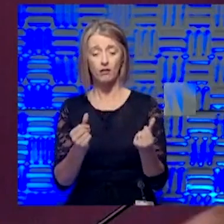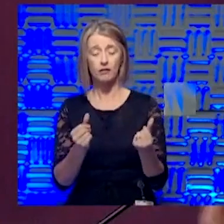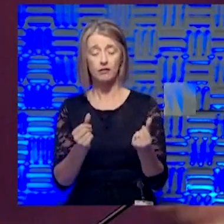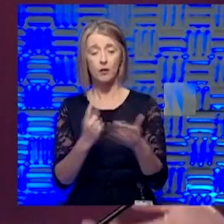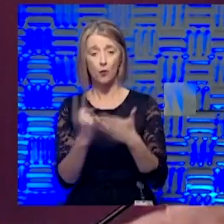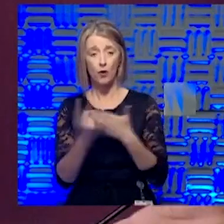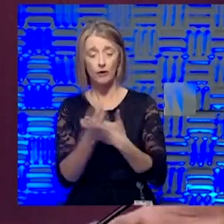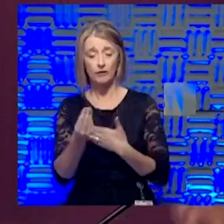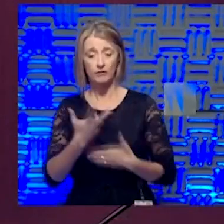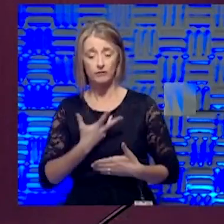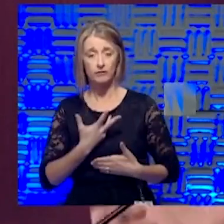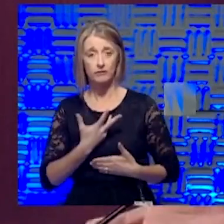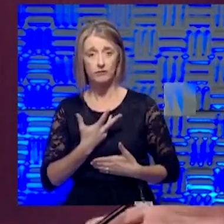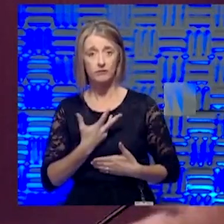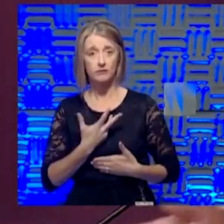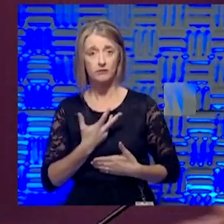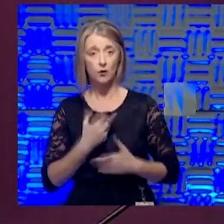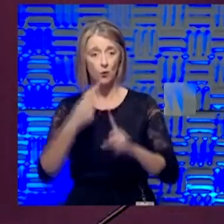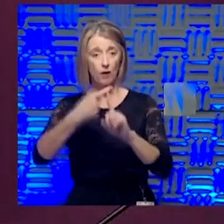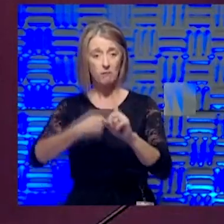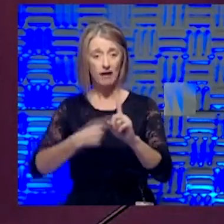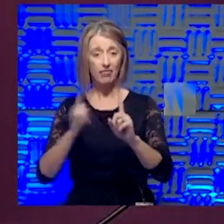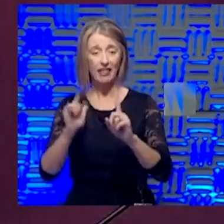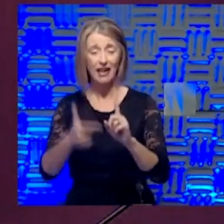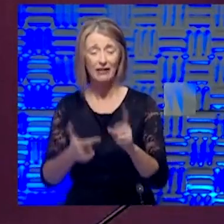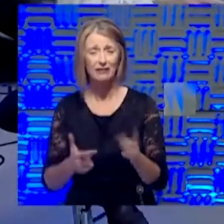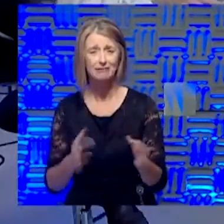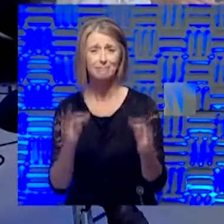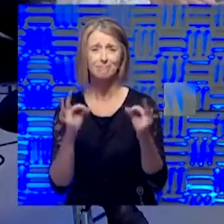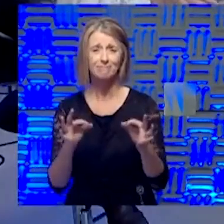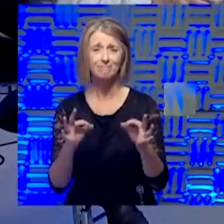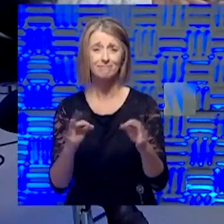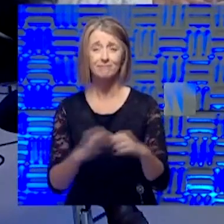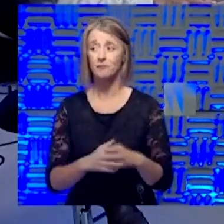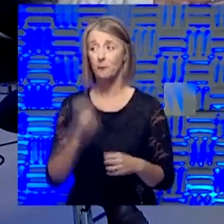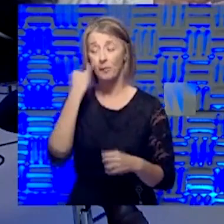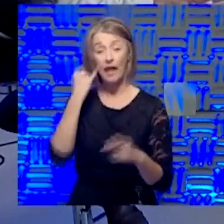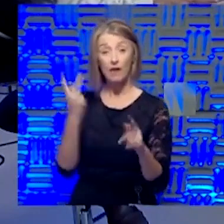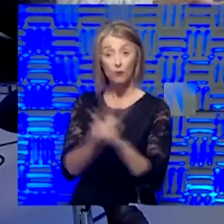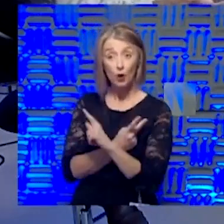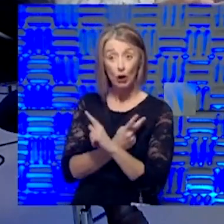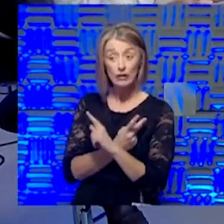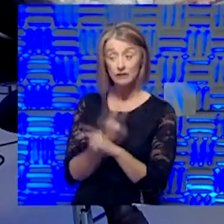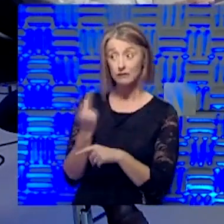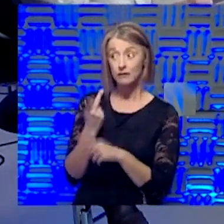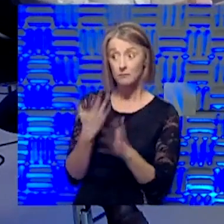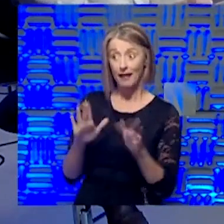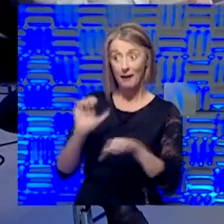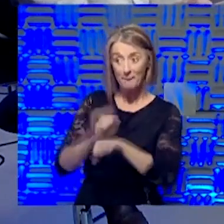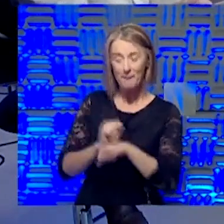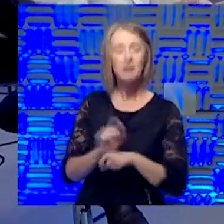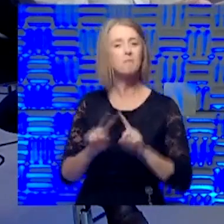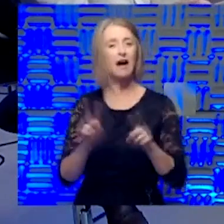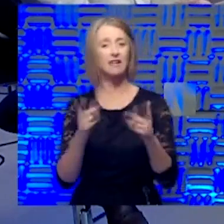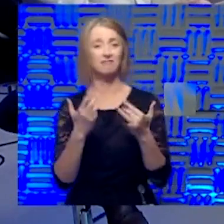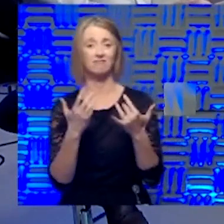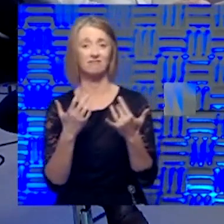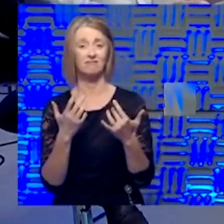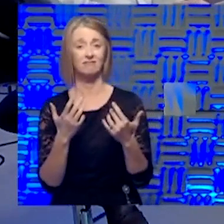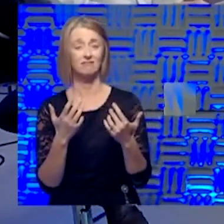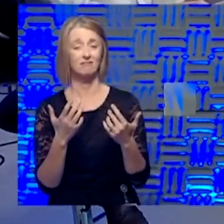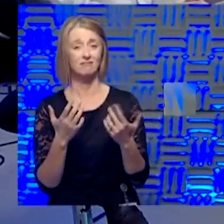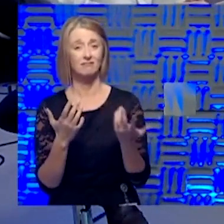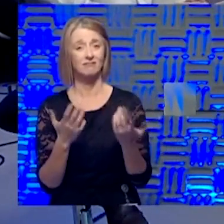in a week. Come back a week later, we're good. Yeah. So it's if just. it got worse, you and I were going to get together. Yeah. We were going to have. It seems like we were going to have a